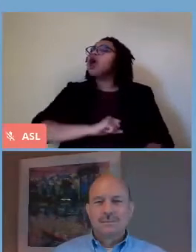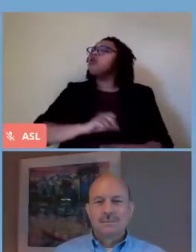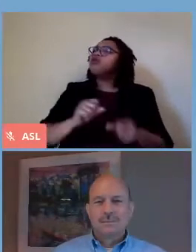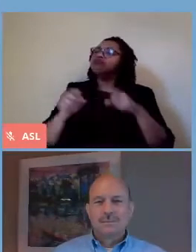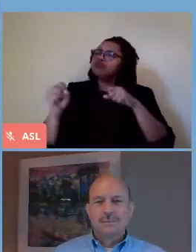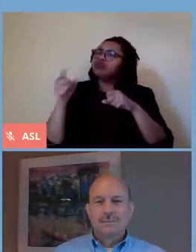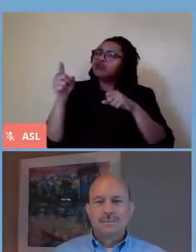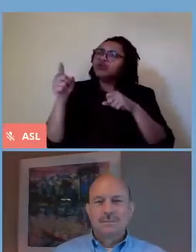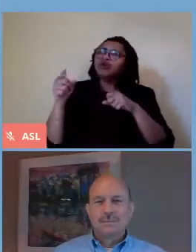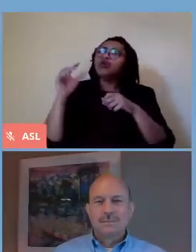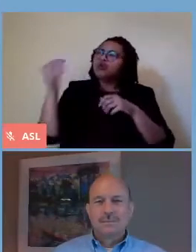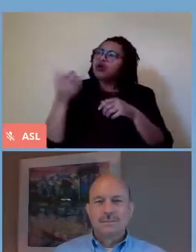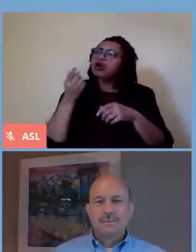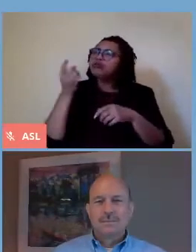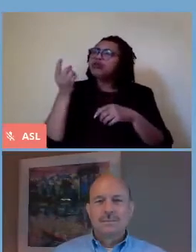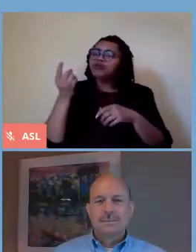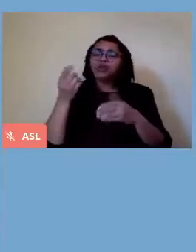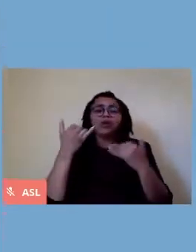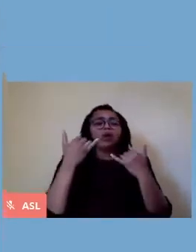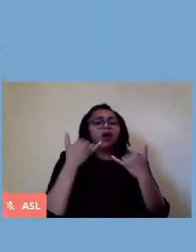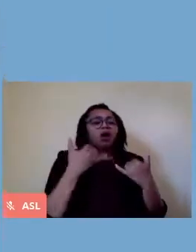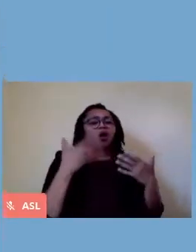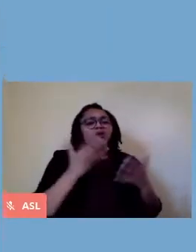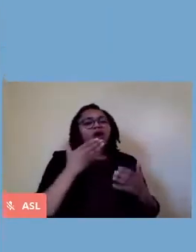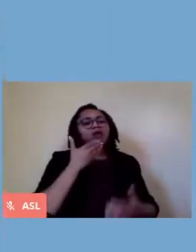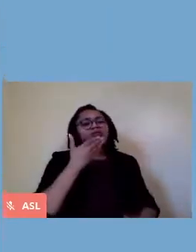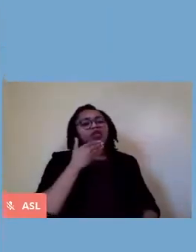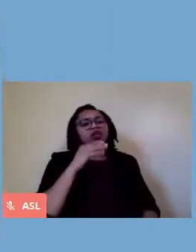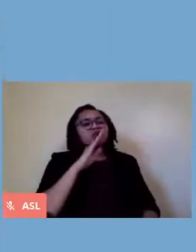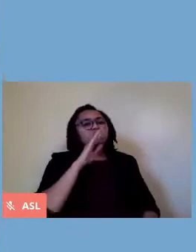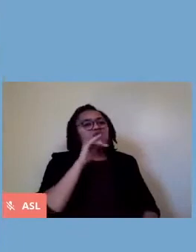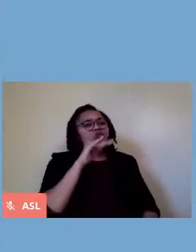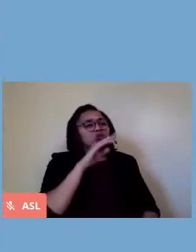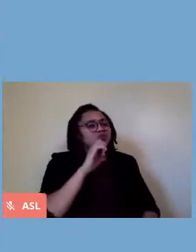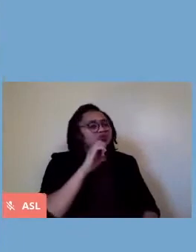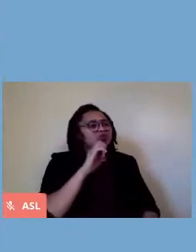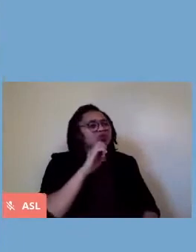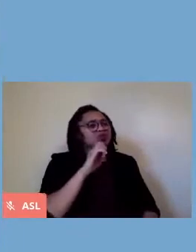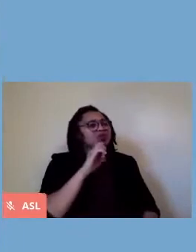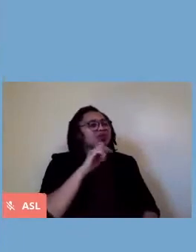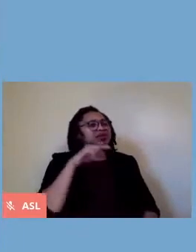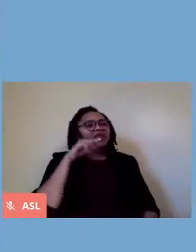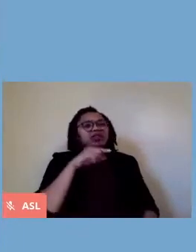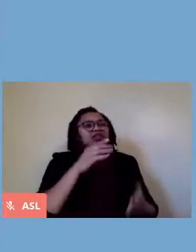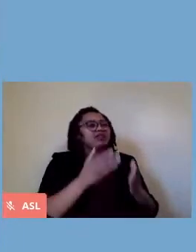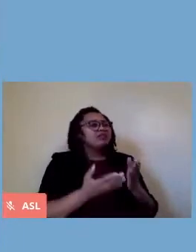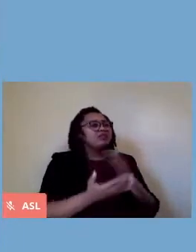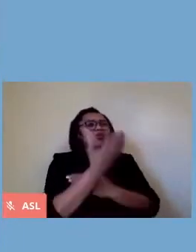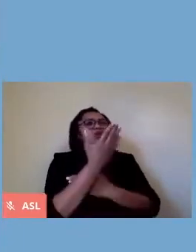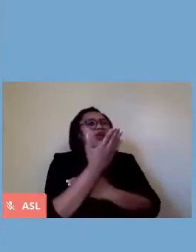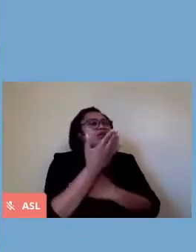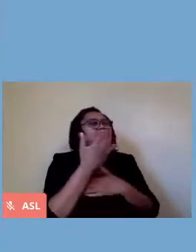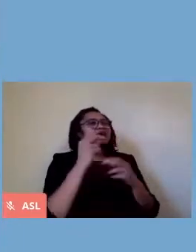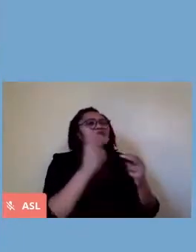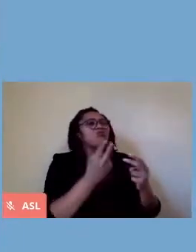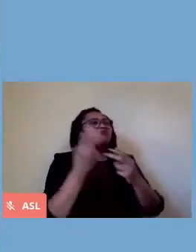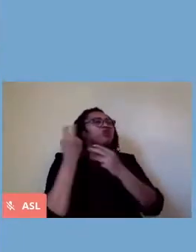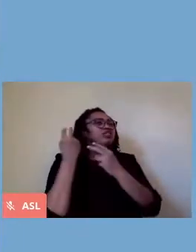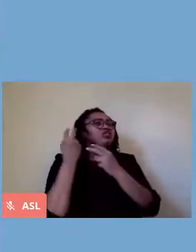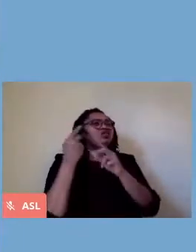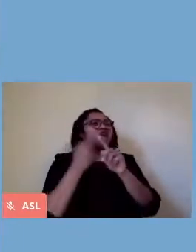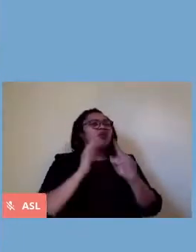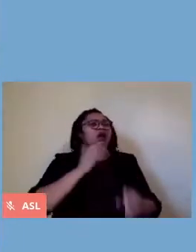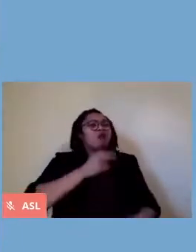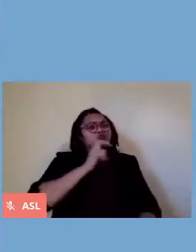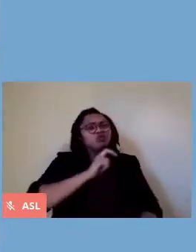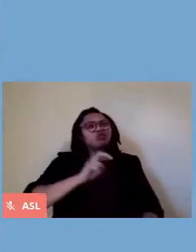Thank you, Bruce. Wow, this morning has just been a whole reflection on the journey of the last year, from thinking back to where we were a year ago. We